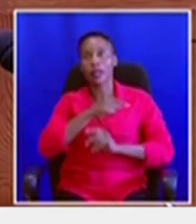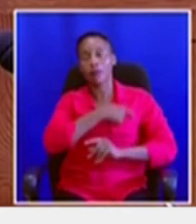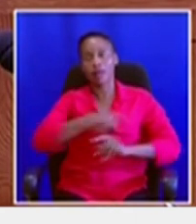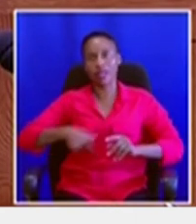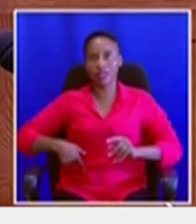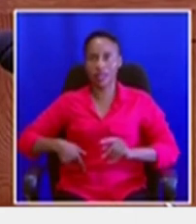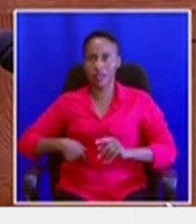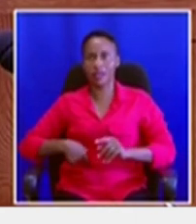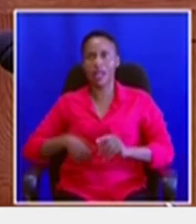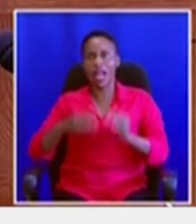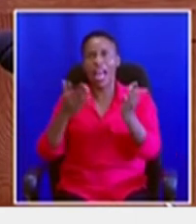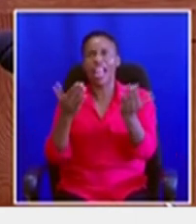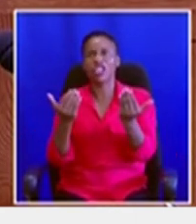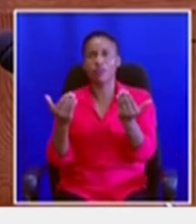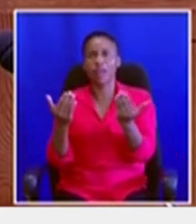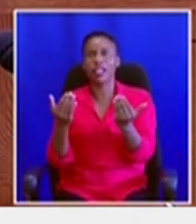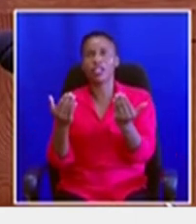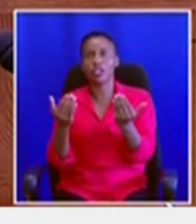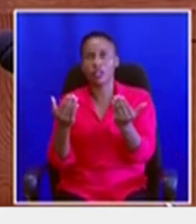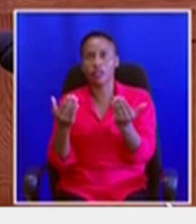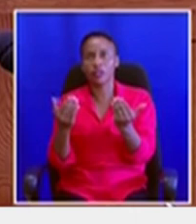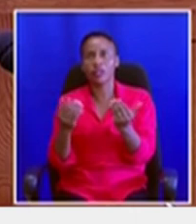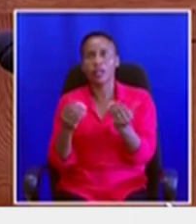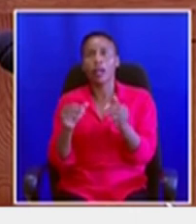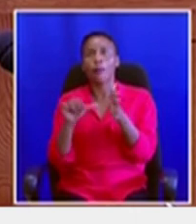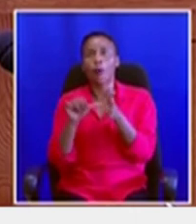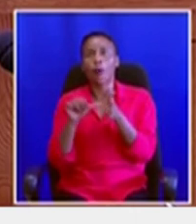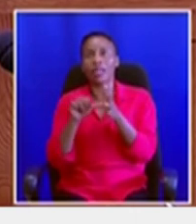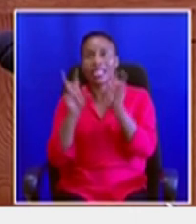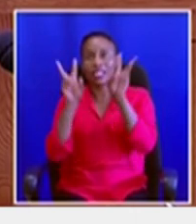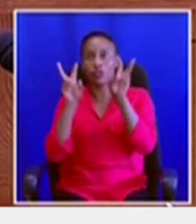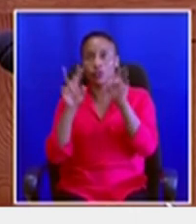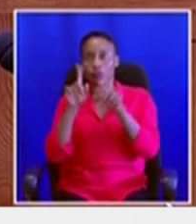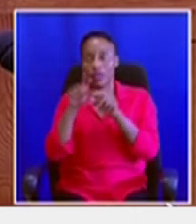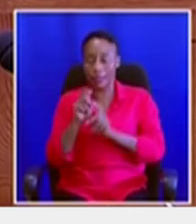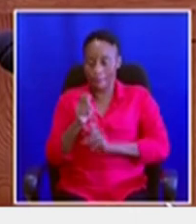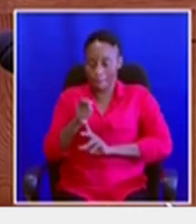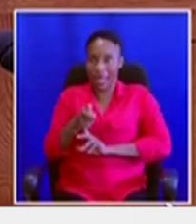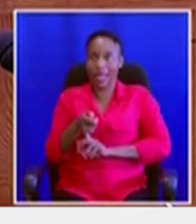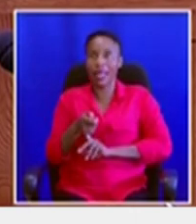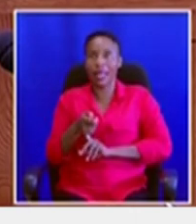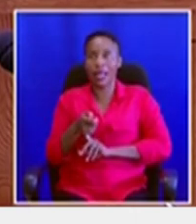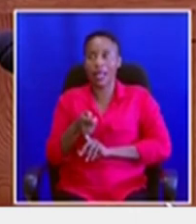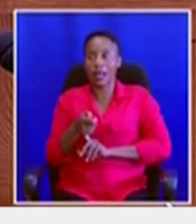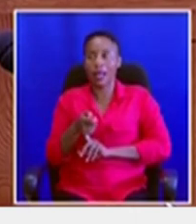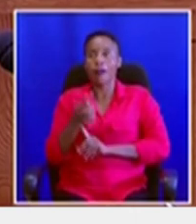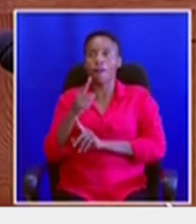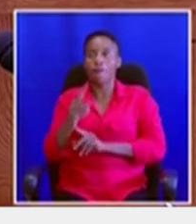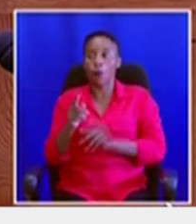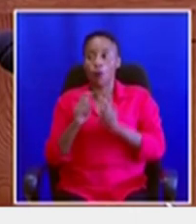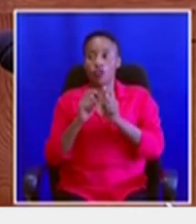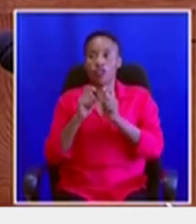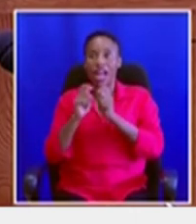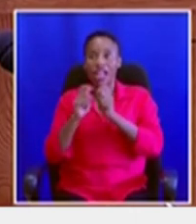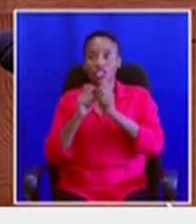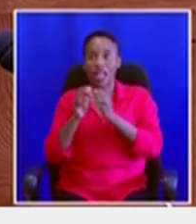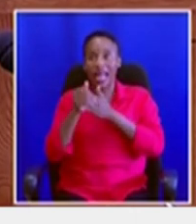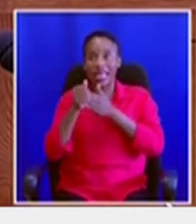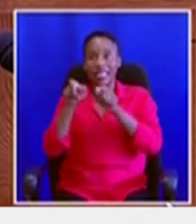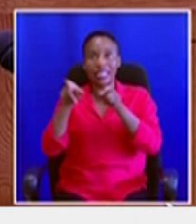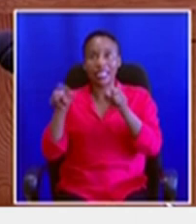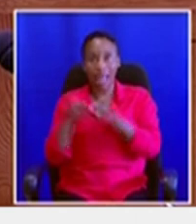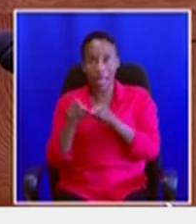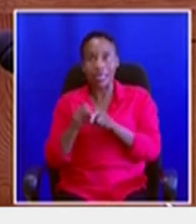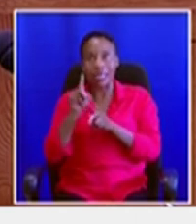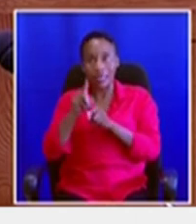expect the key issue, which is the pay for traditional leaders, to be addressed